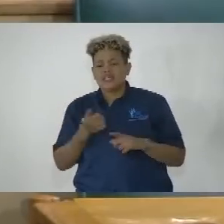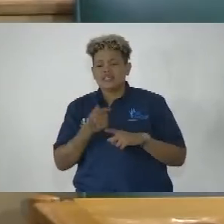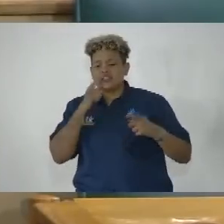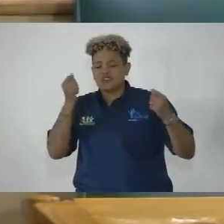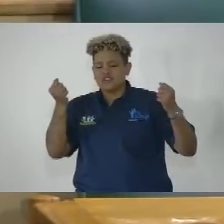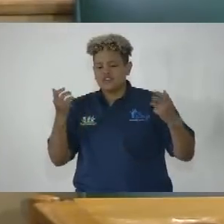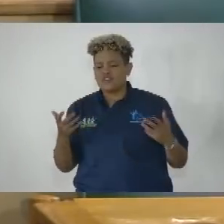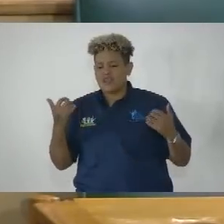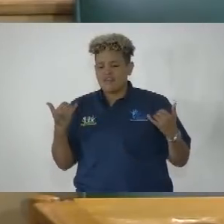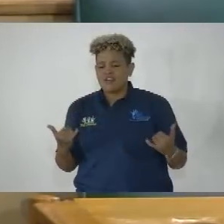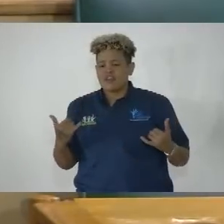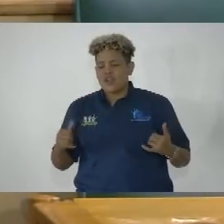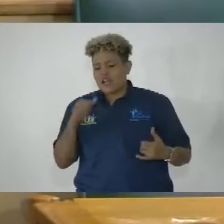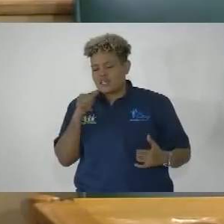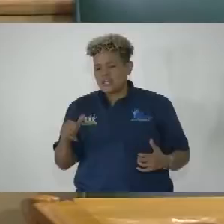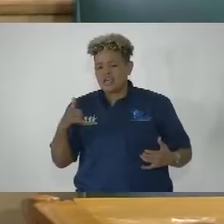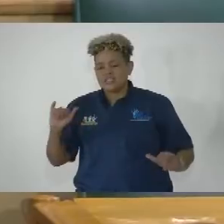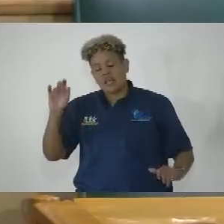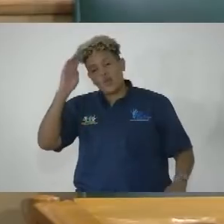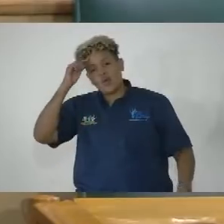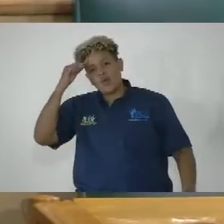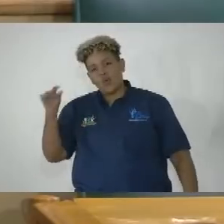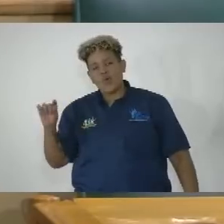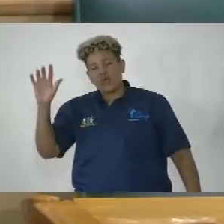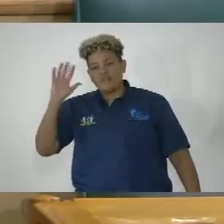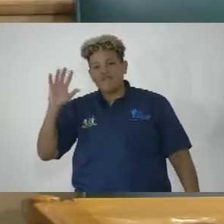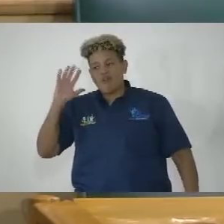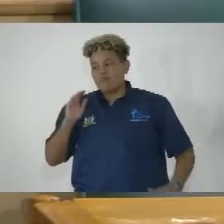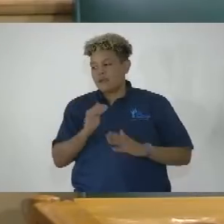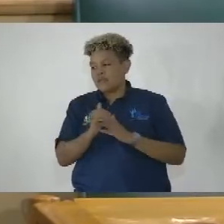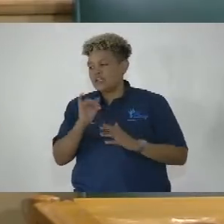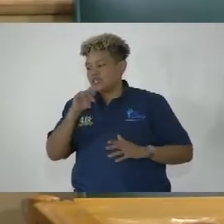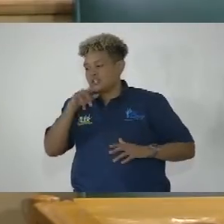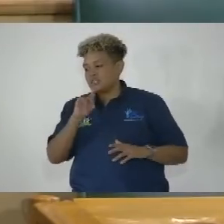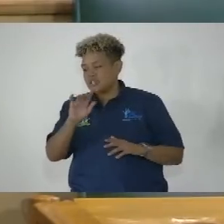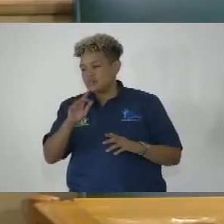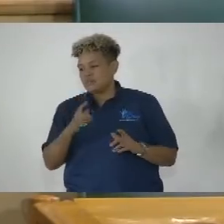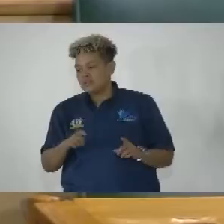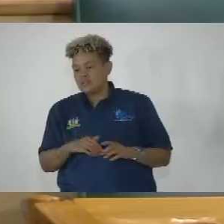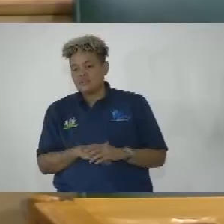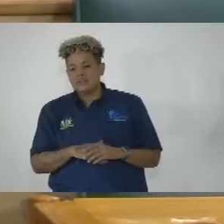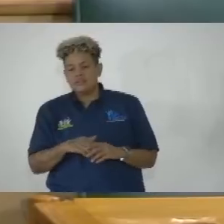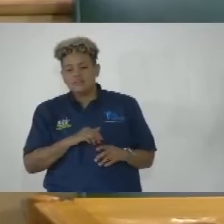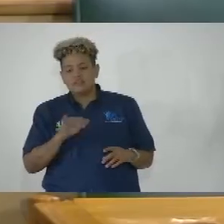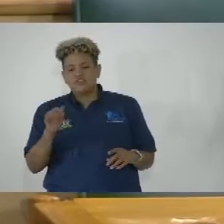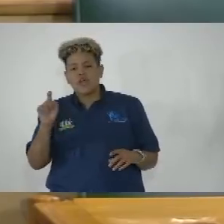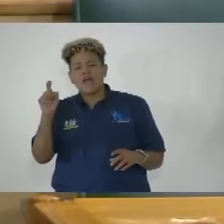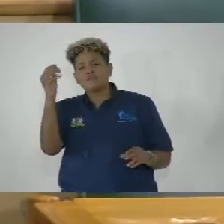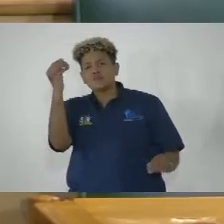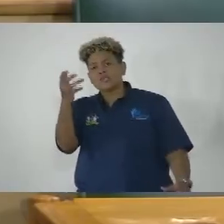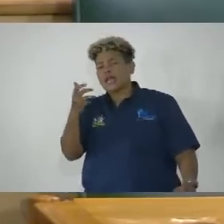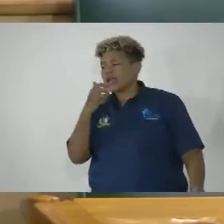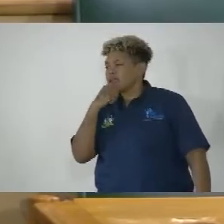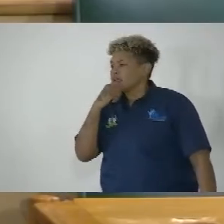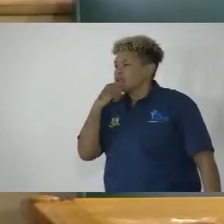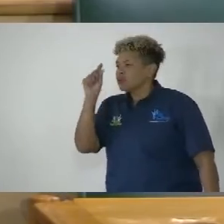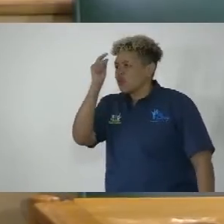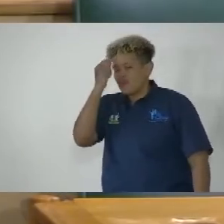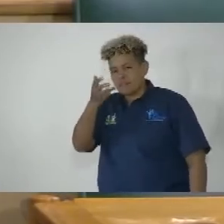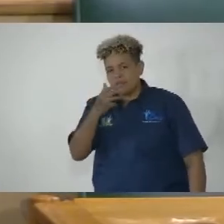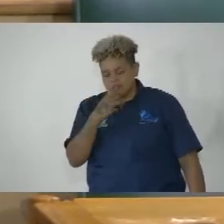the driver and not still the former leader of the GLP. But I just have to say to the